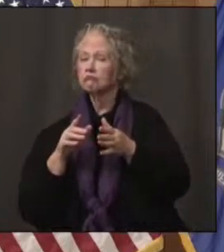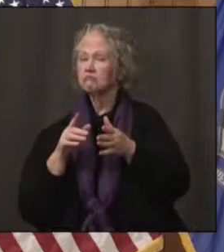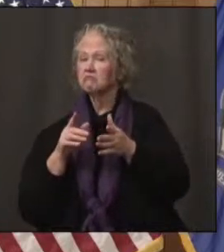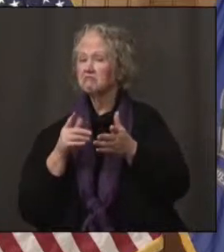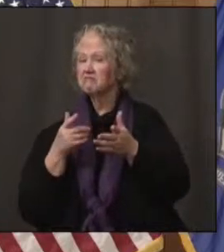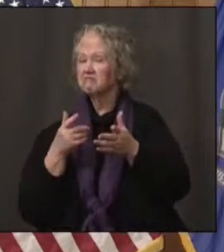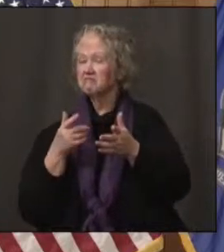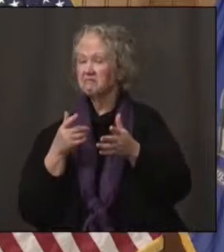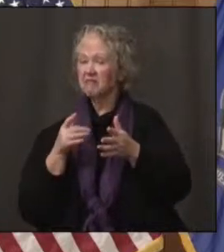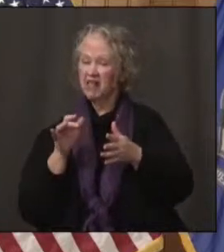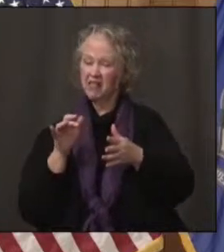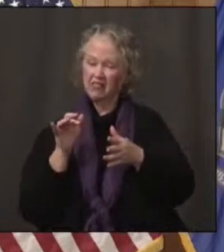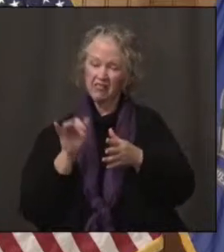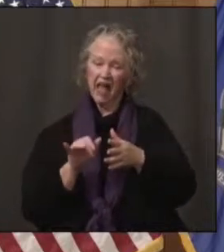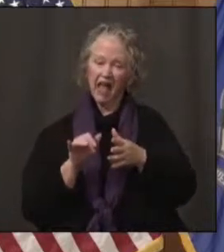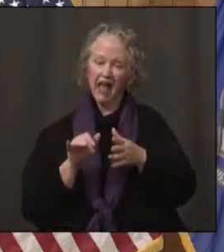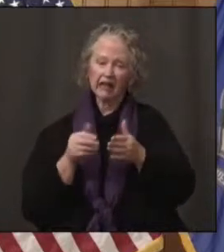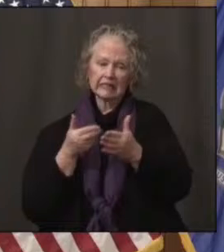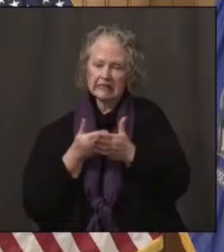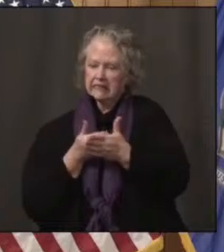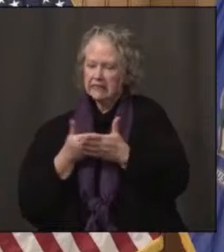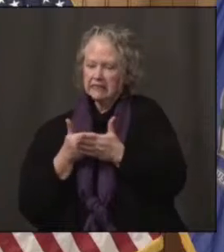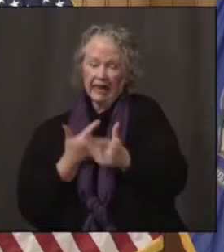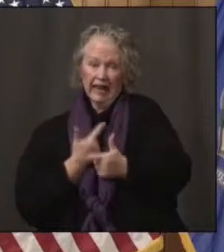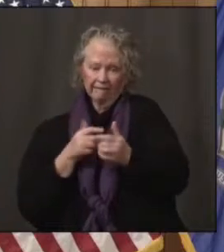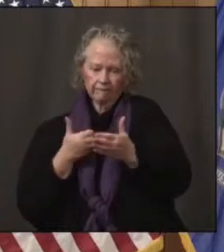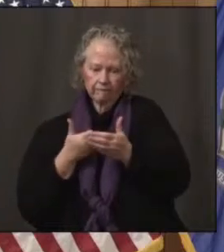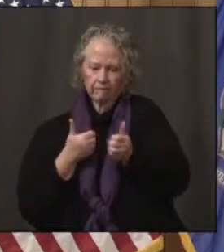46 or 50,000.